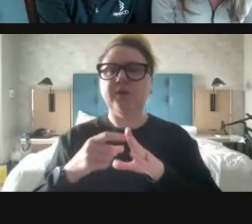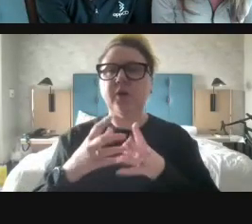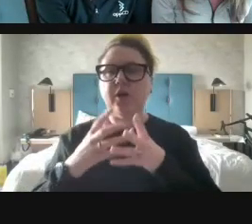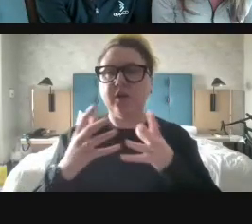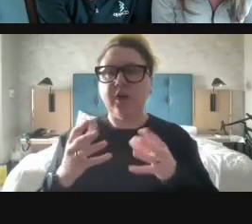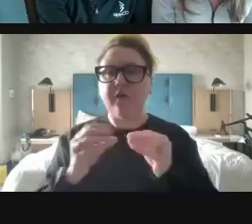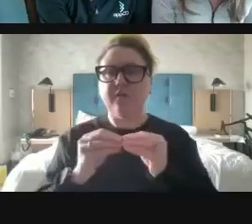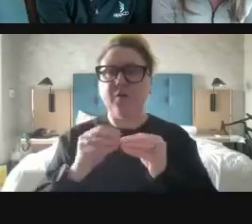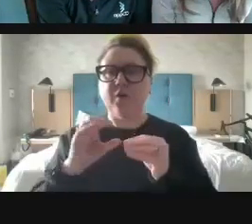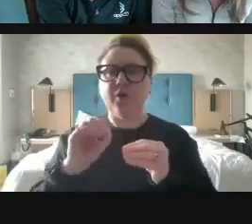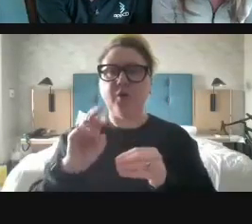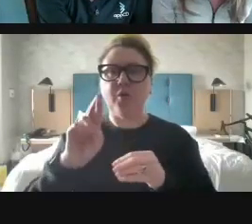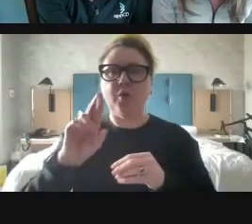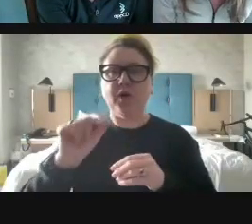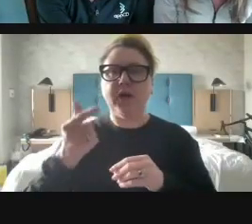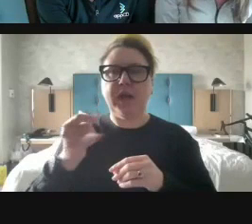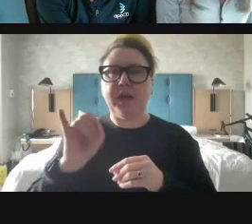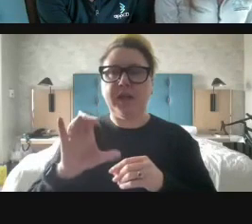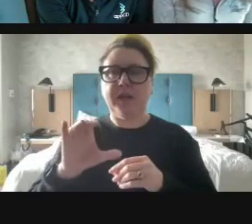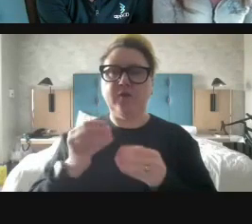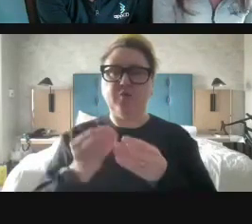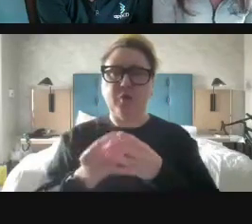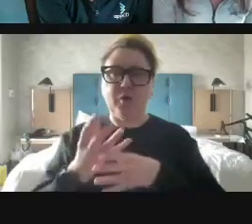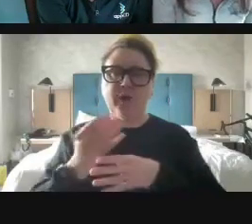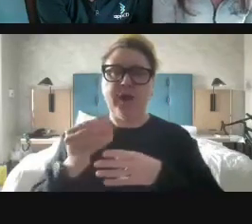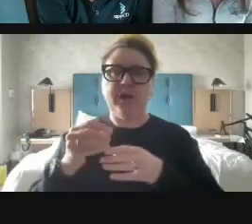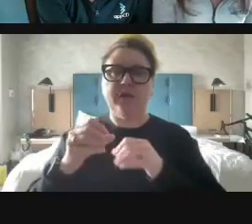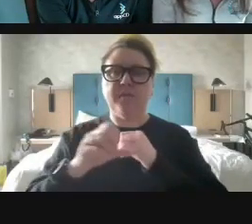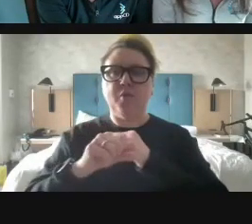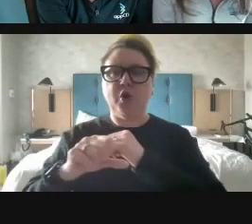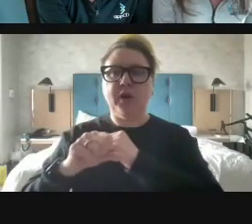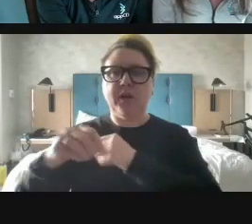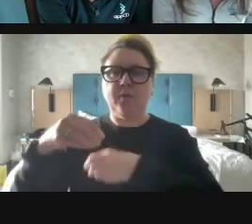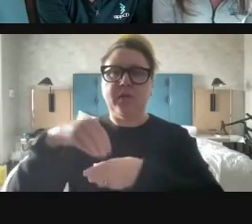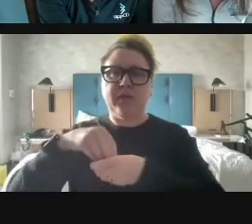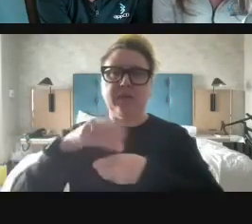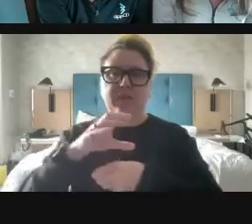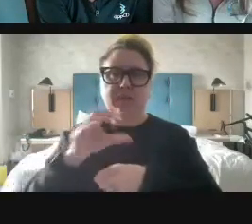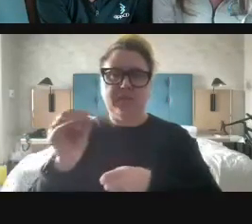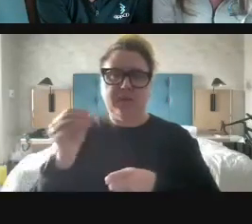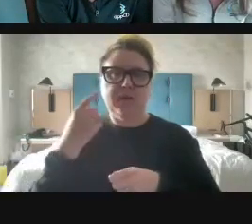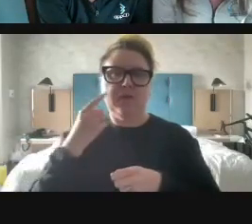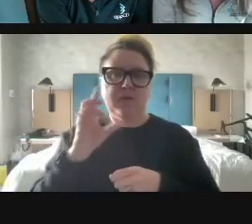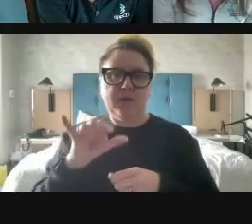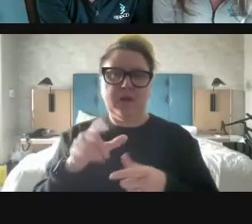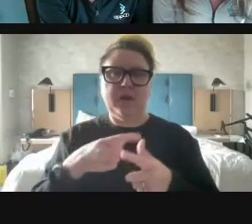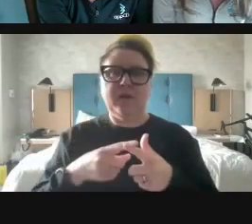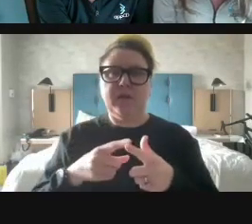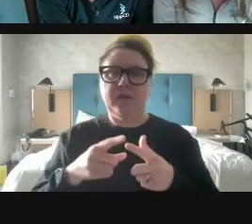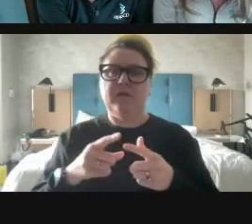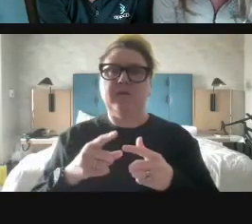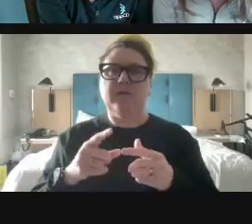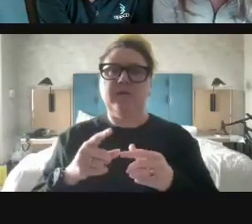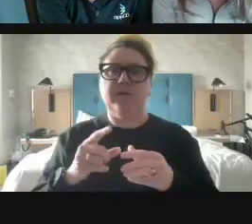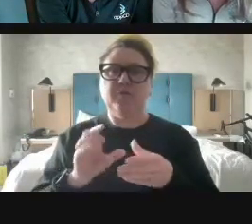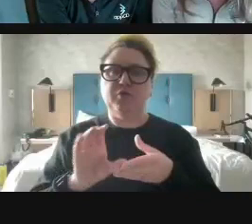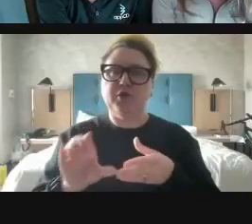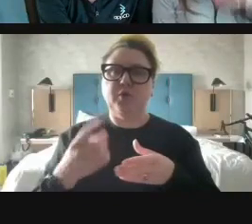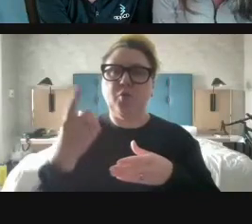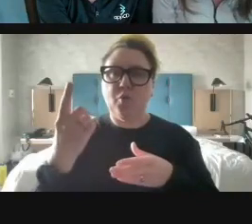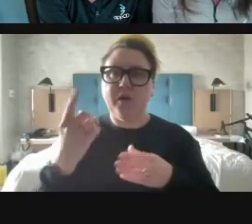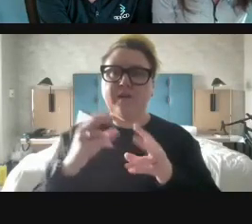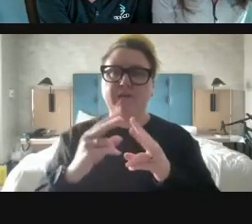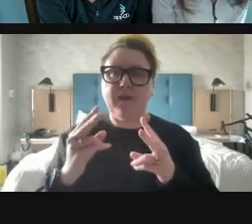organic growth and a lot of like marketing inside the company to actually get to that point and really just pushing one very opinionated workflow for the first